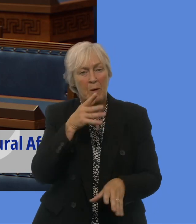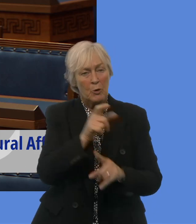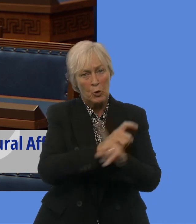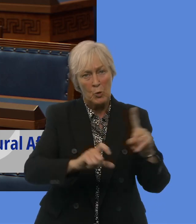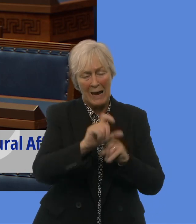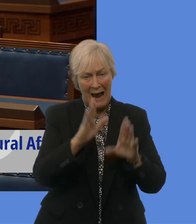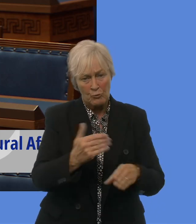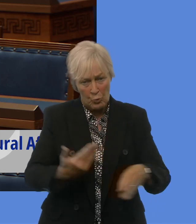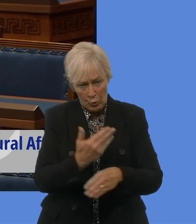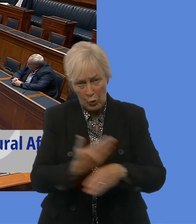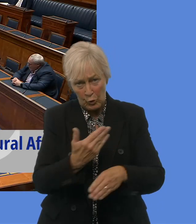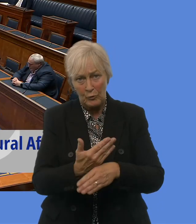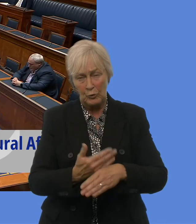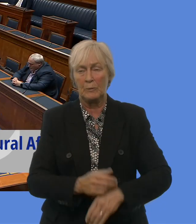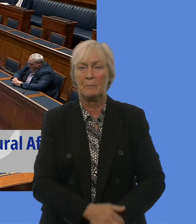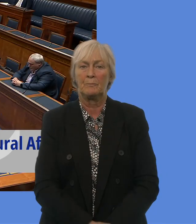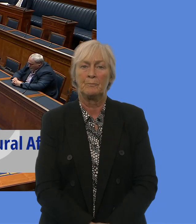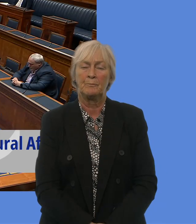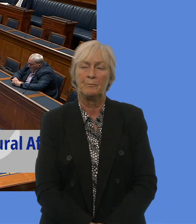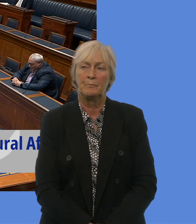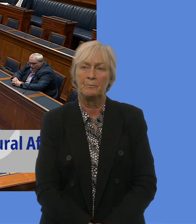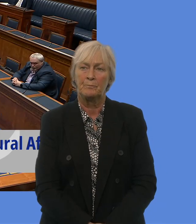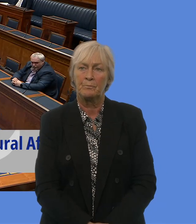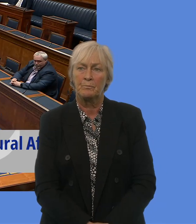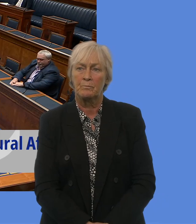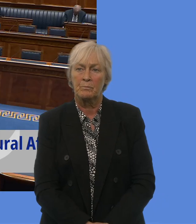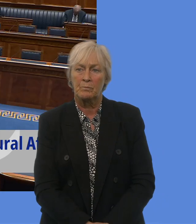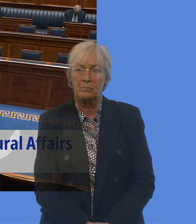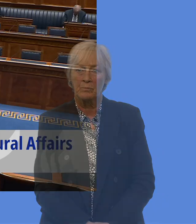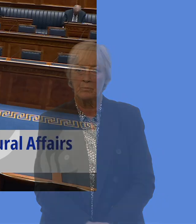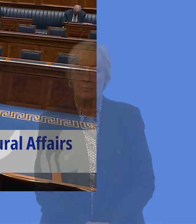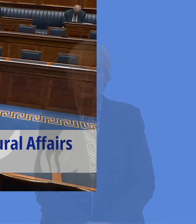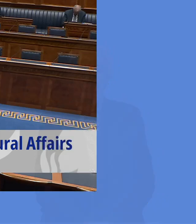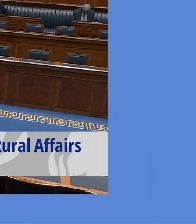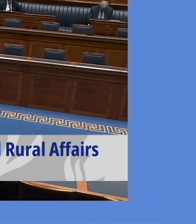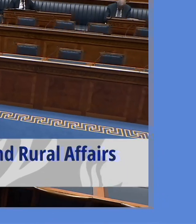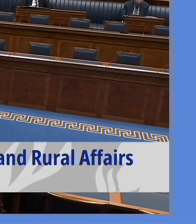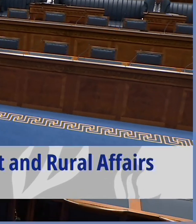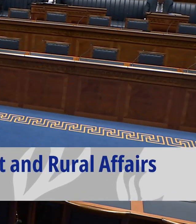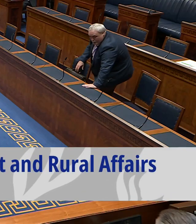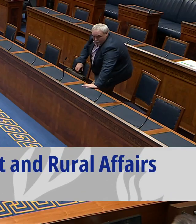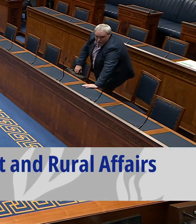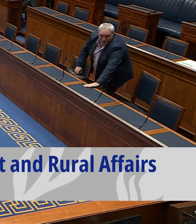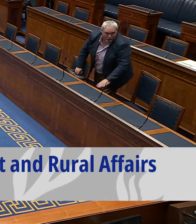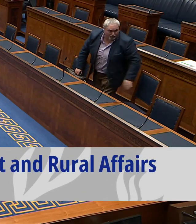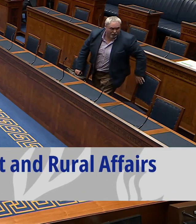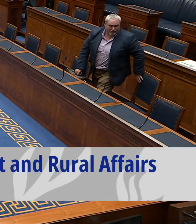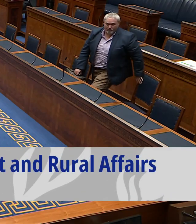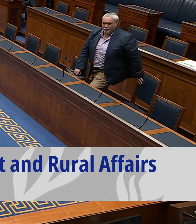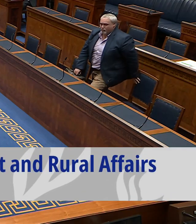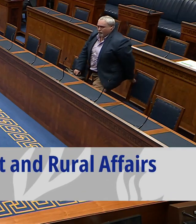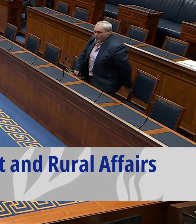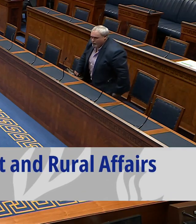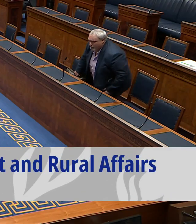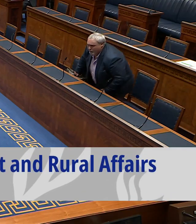able to work ahead on those issues. Member Secretaries, move to the next item of business. Point of order, Mr.